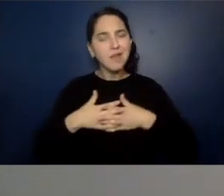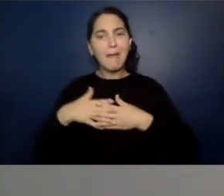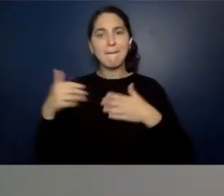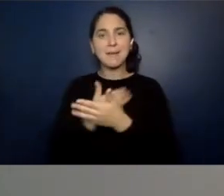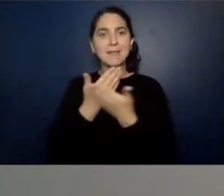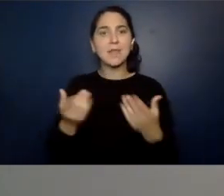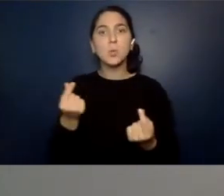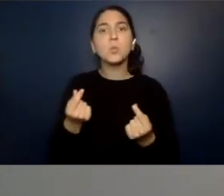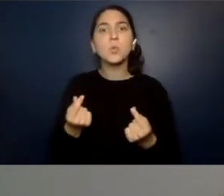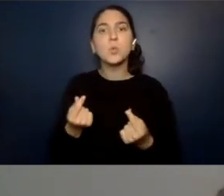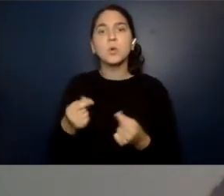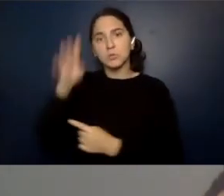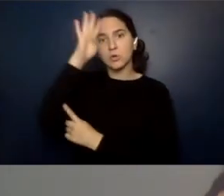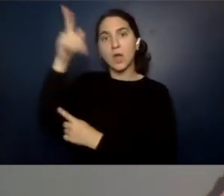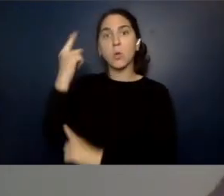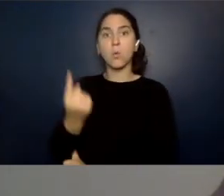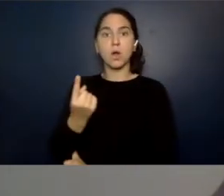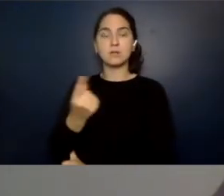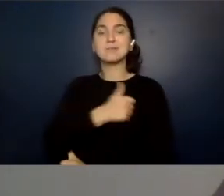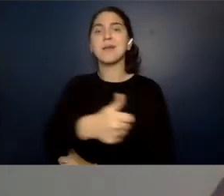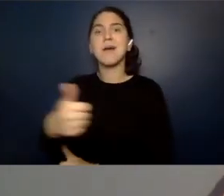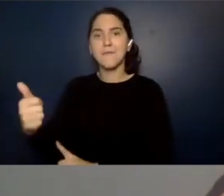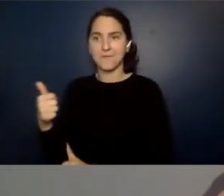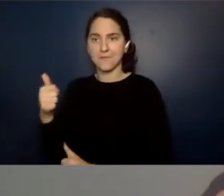religious liberties being included in our Bill of Rights.